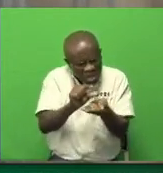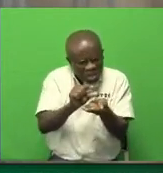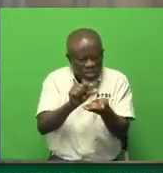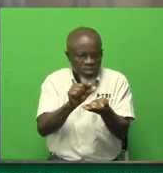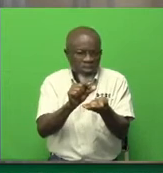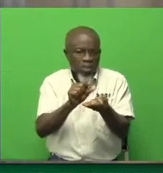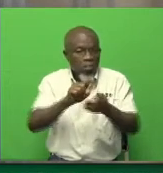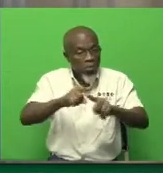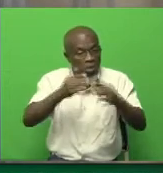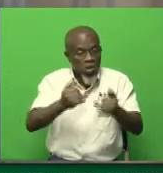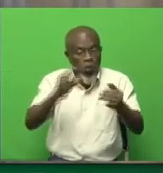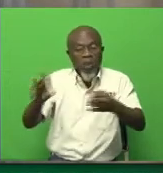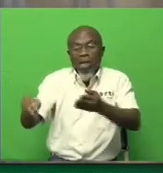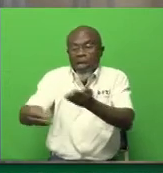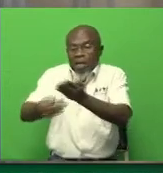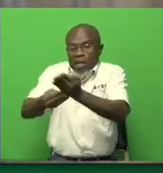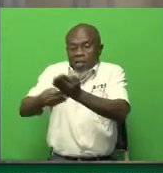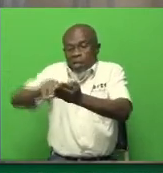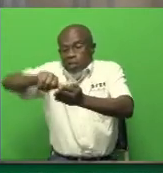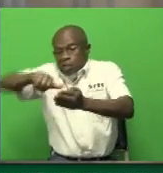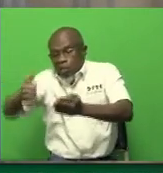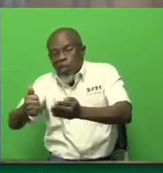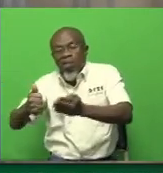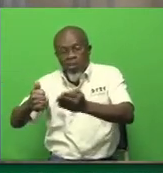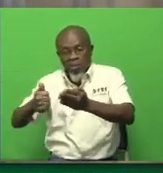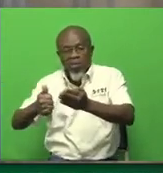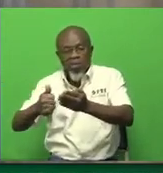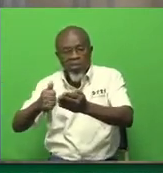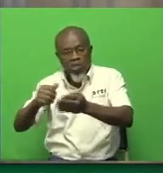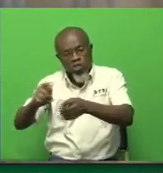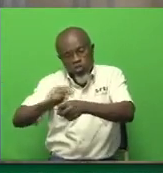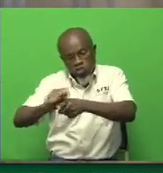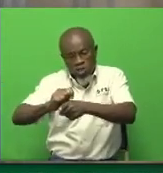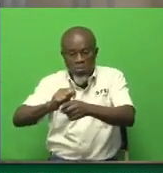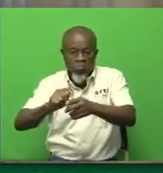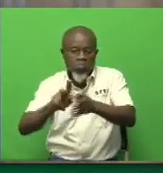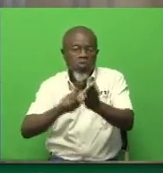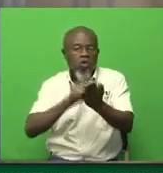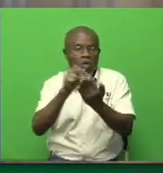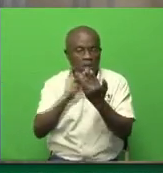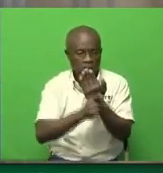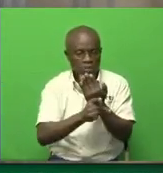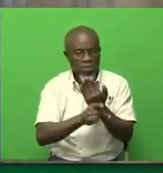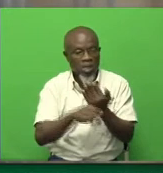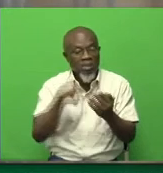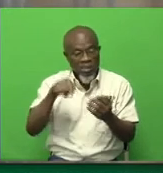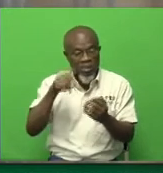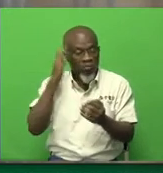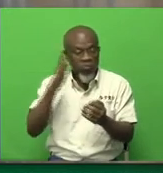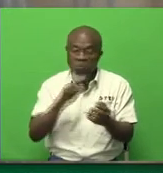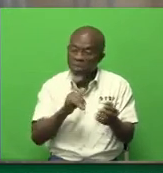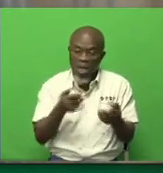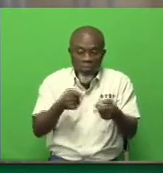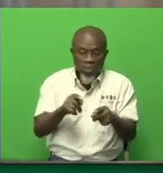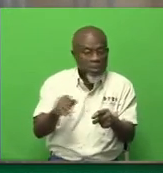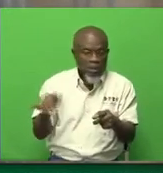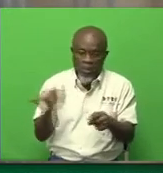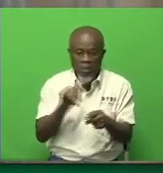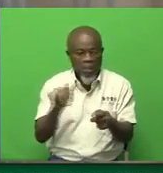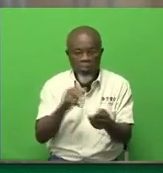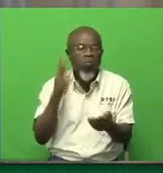want to set up another apprenticeship program I don't think you're serious at all and this will go the way of all the other promises that have been made